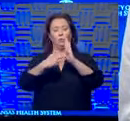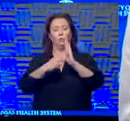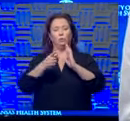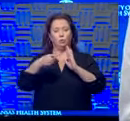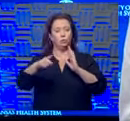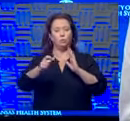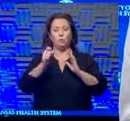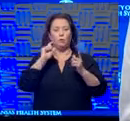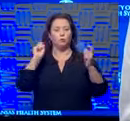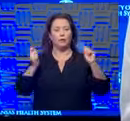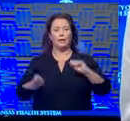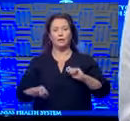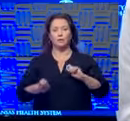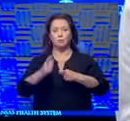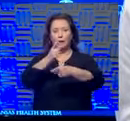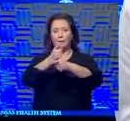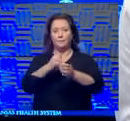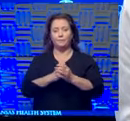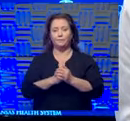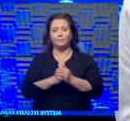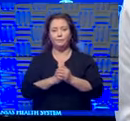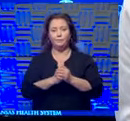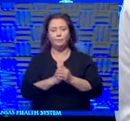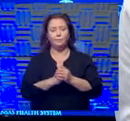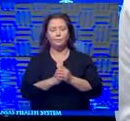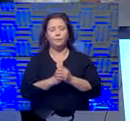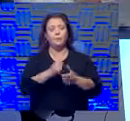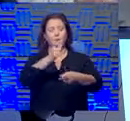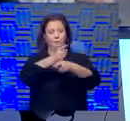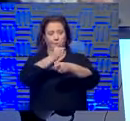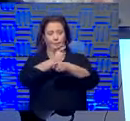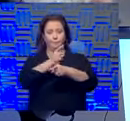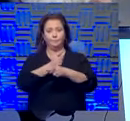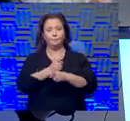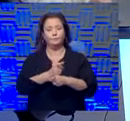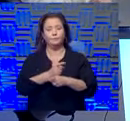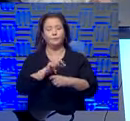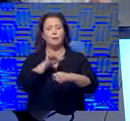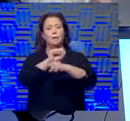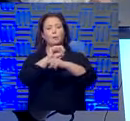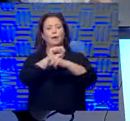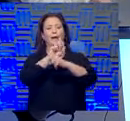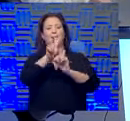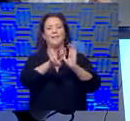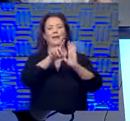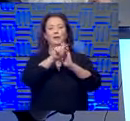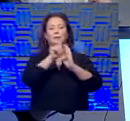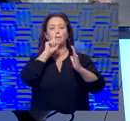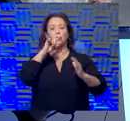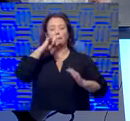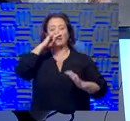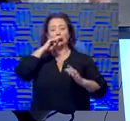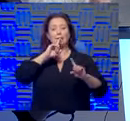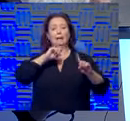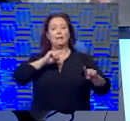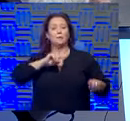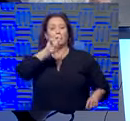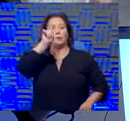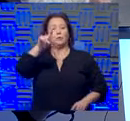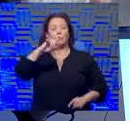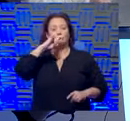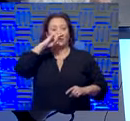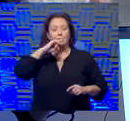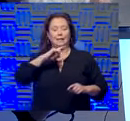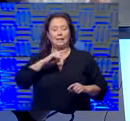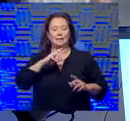aren't going to change, Lee Norman. Right. I've been doing a series of videos for kids and answering their questions, and it's